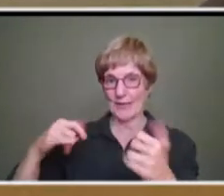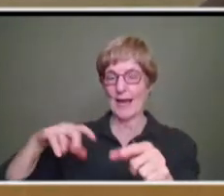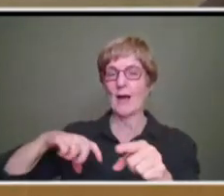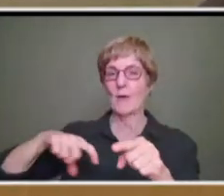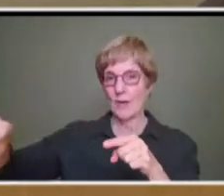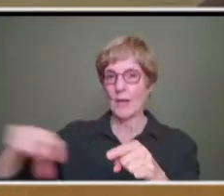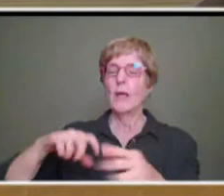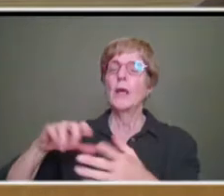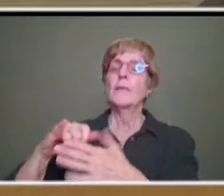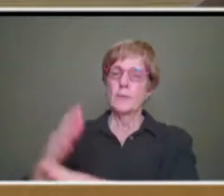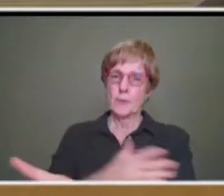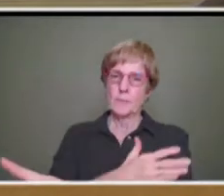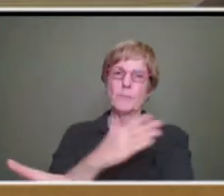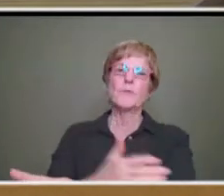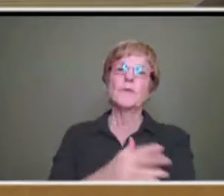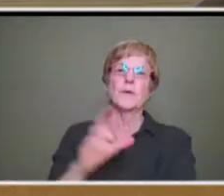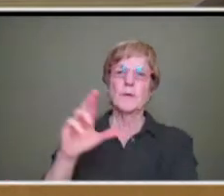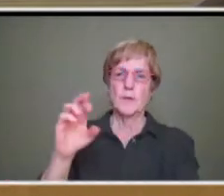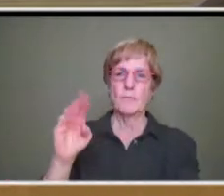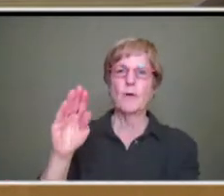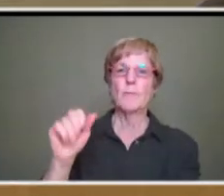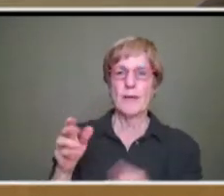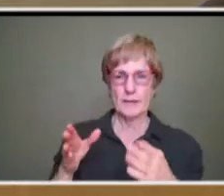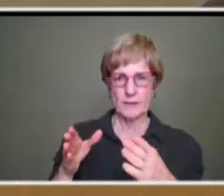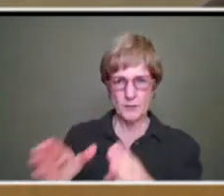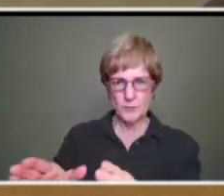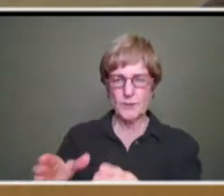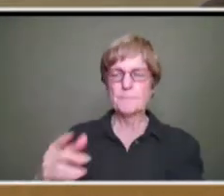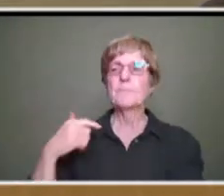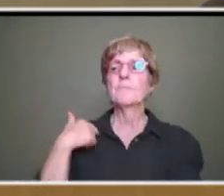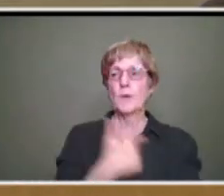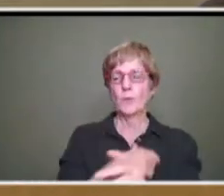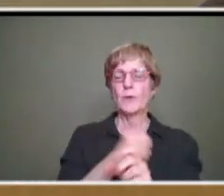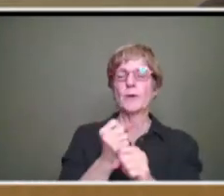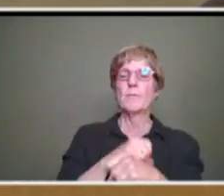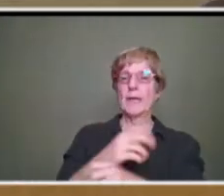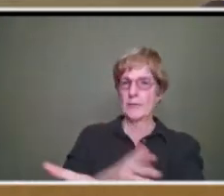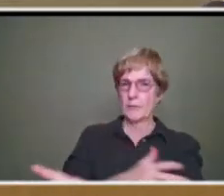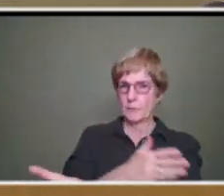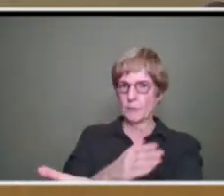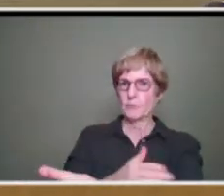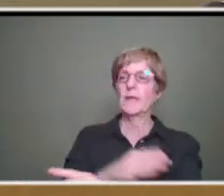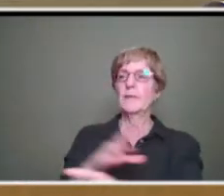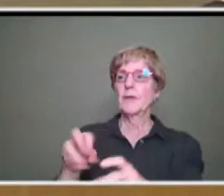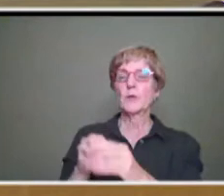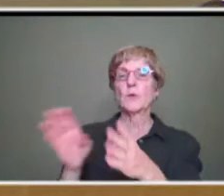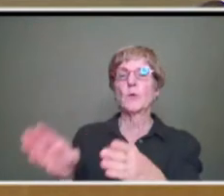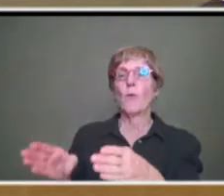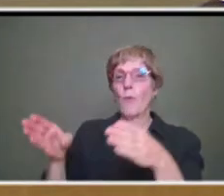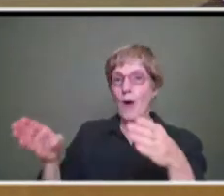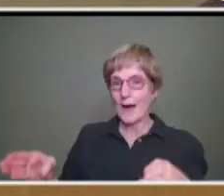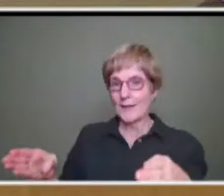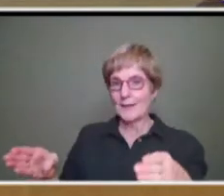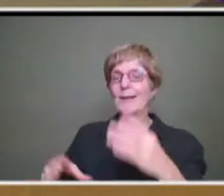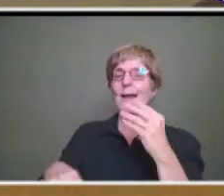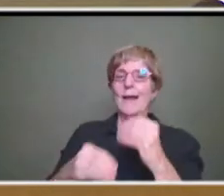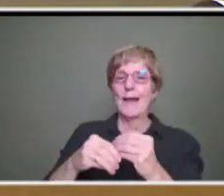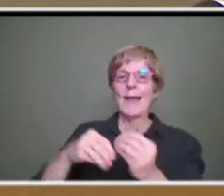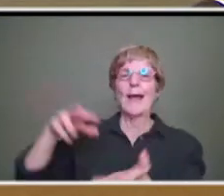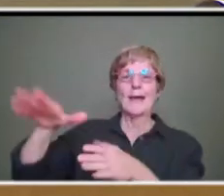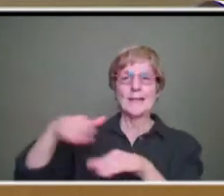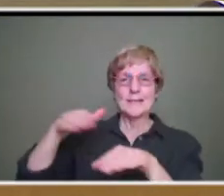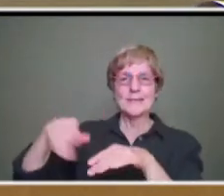improvements to Rebecca as well we are making improvements to Rebecca which will include widening and adding sidewalk Urban